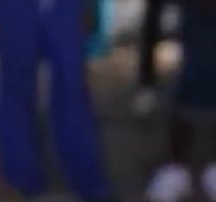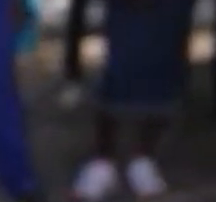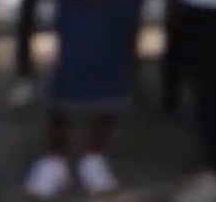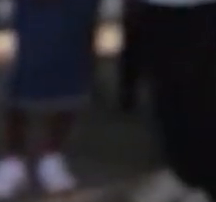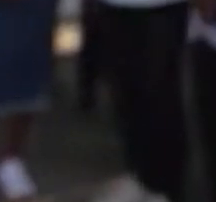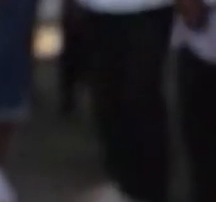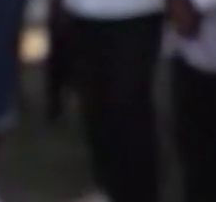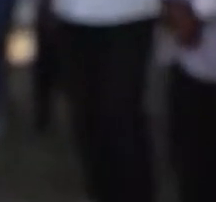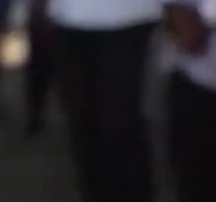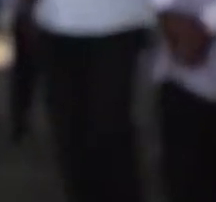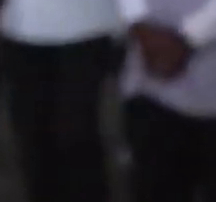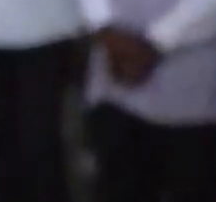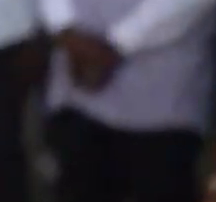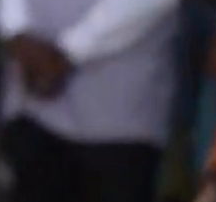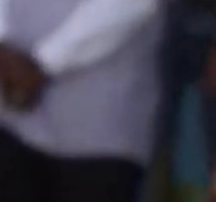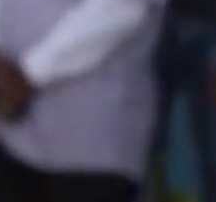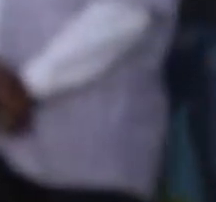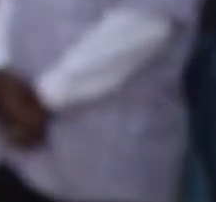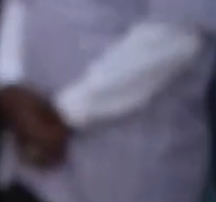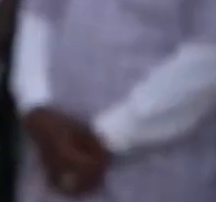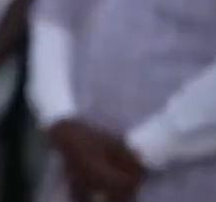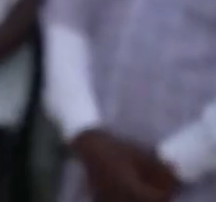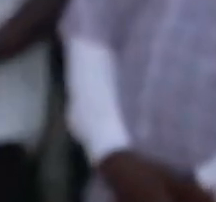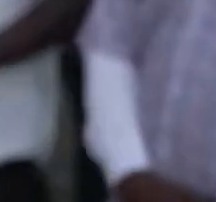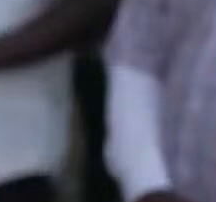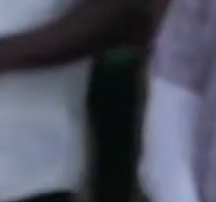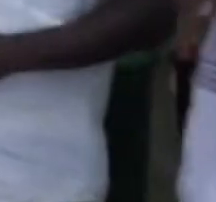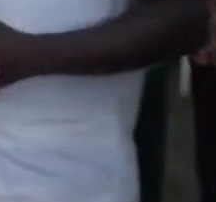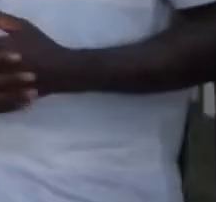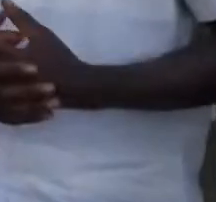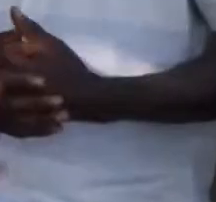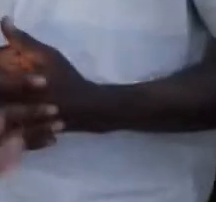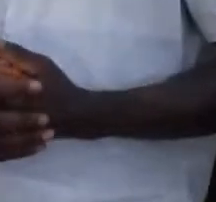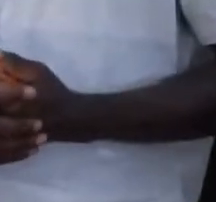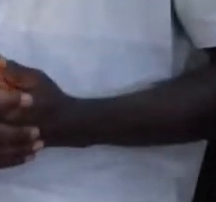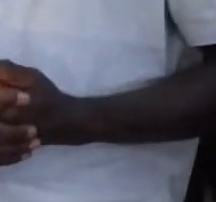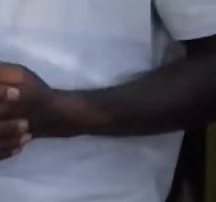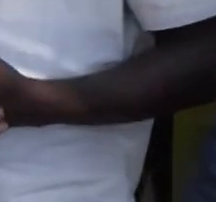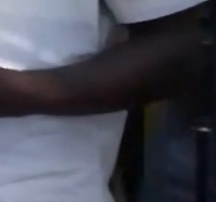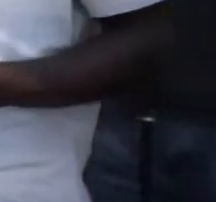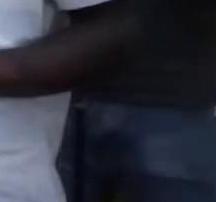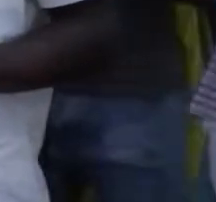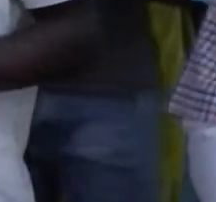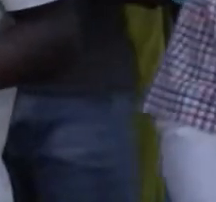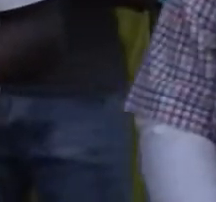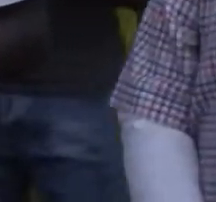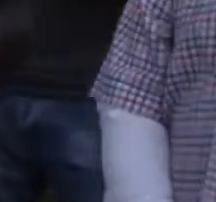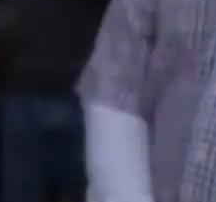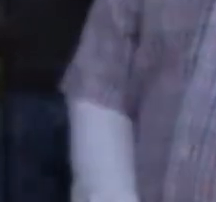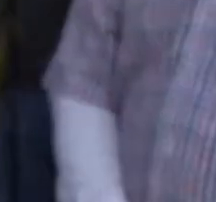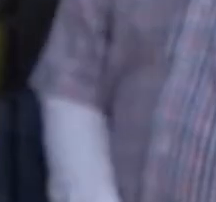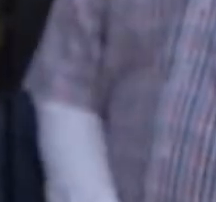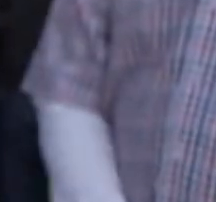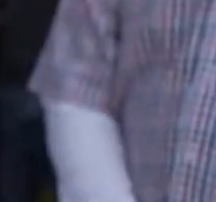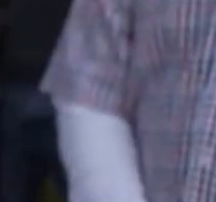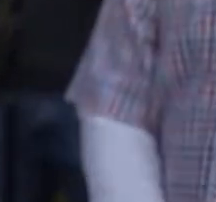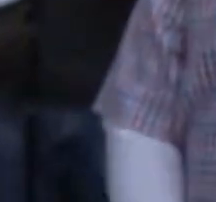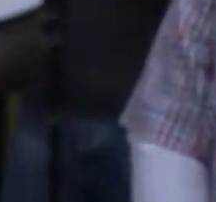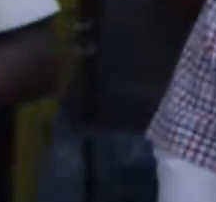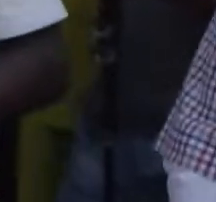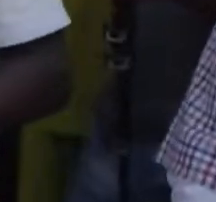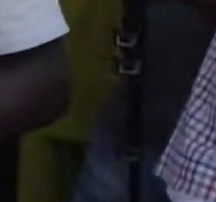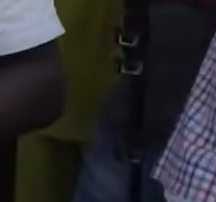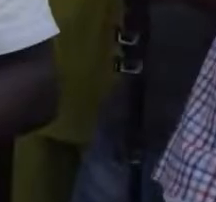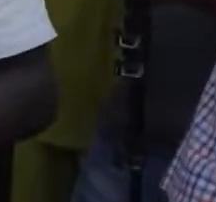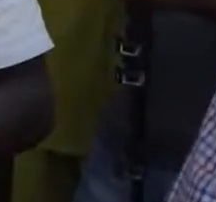to answer this question for me than some Liberians? And we're going to start with the couple. On the panel, we have a couple. They're so loved